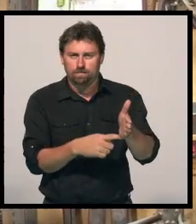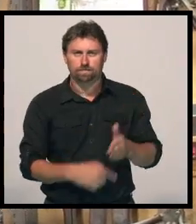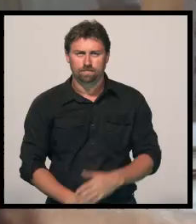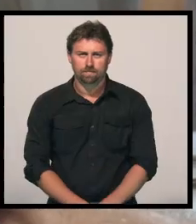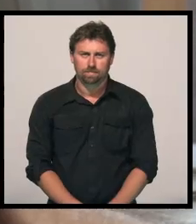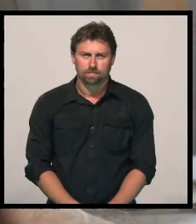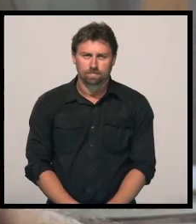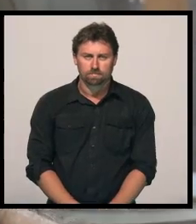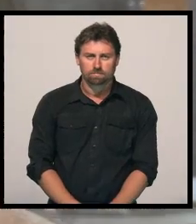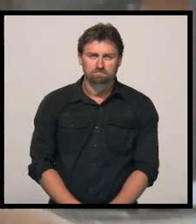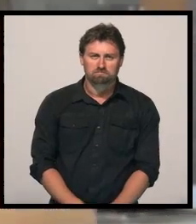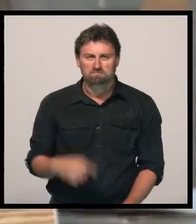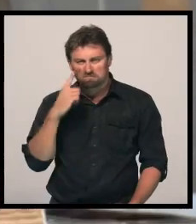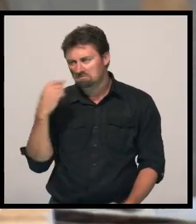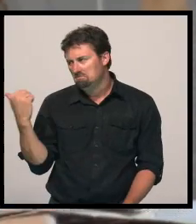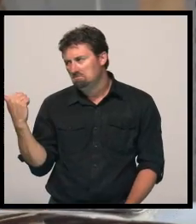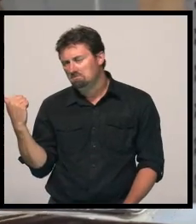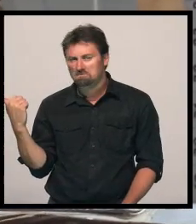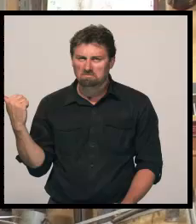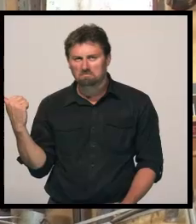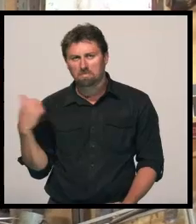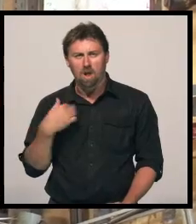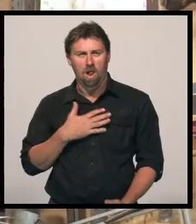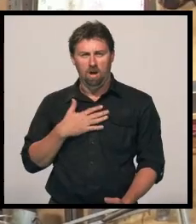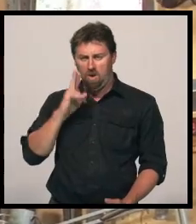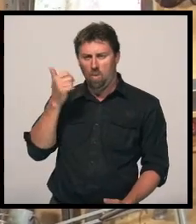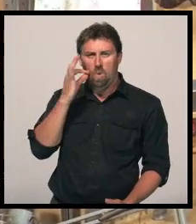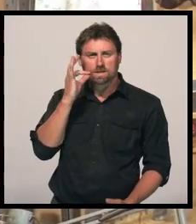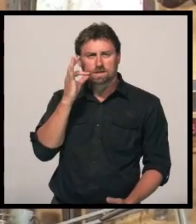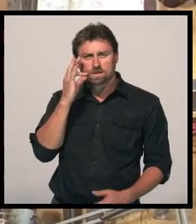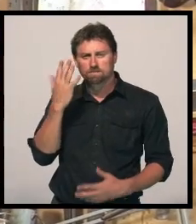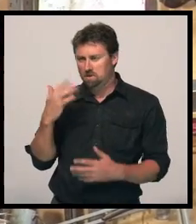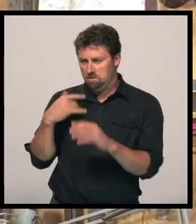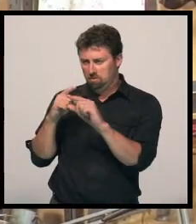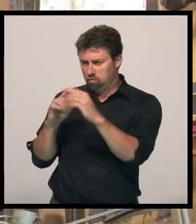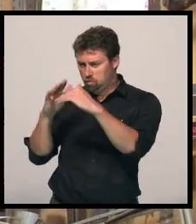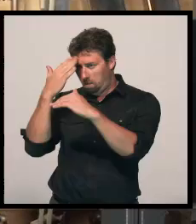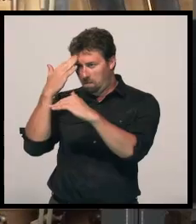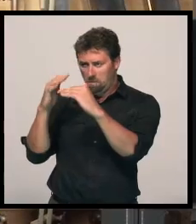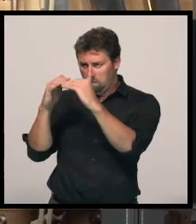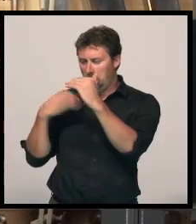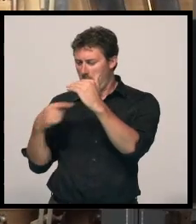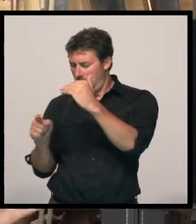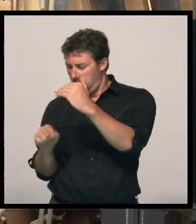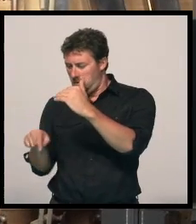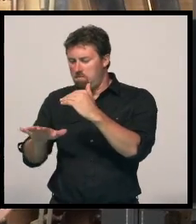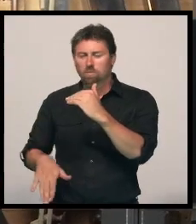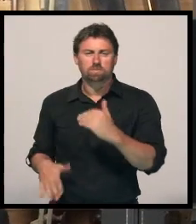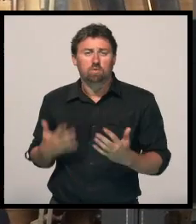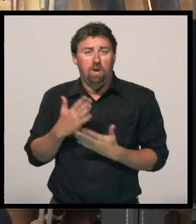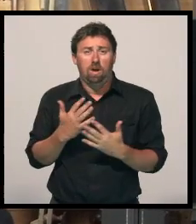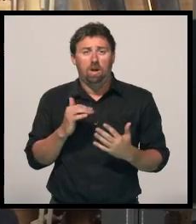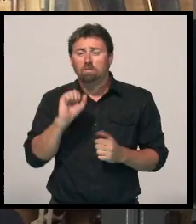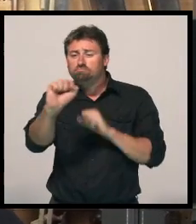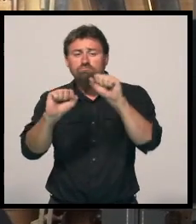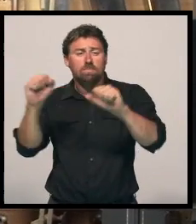And again, I like that white section up the top, so I'll mark this as the base. And that's personal preference.